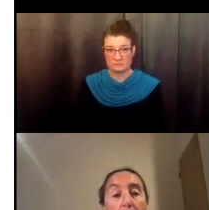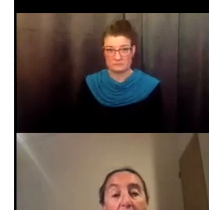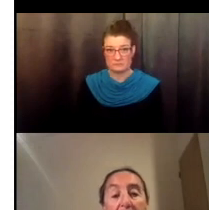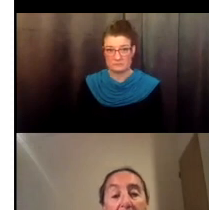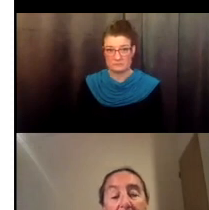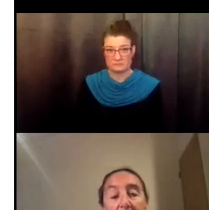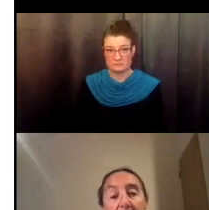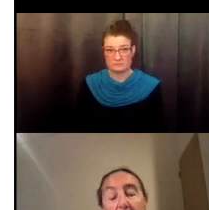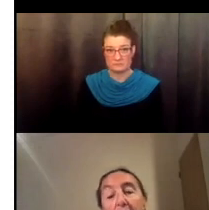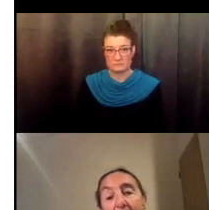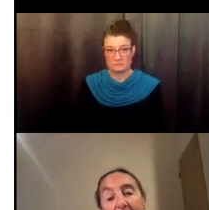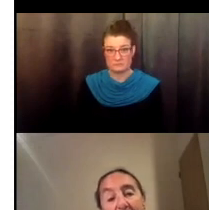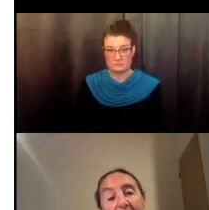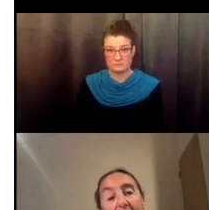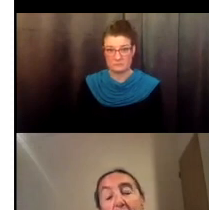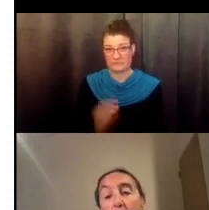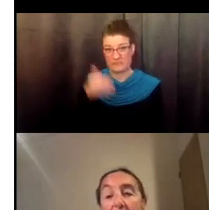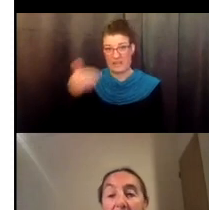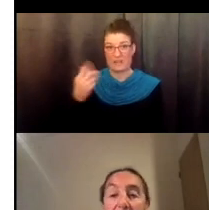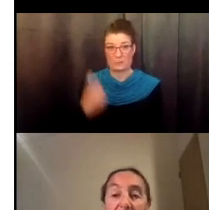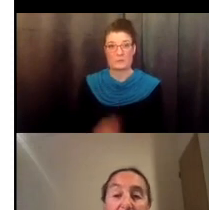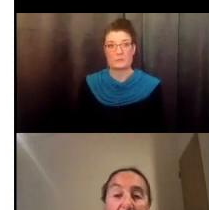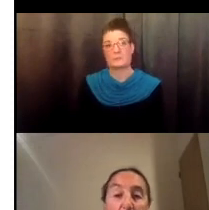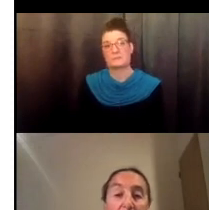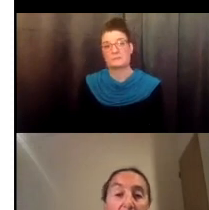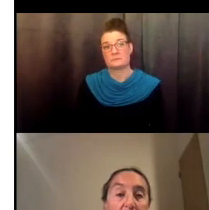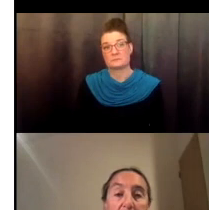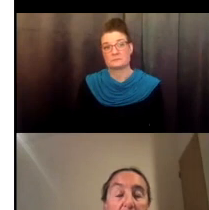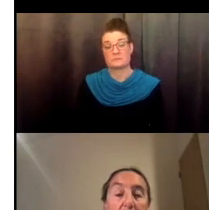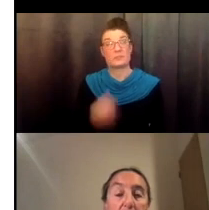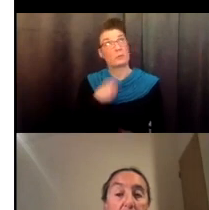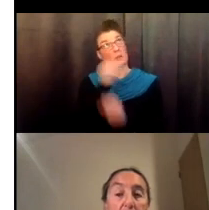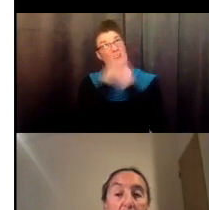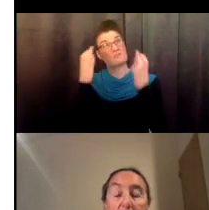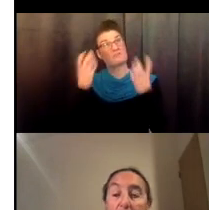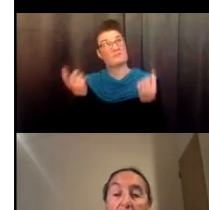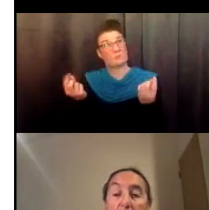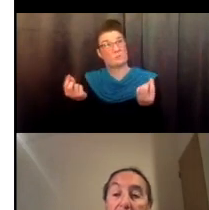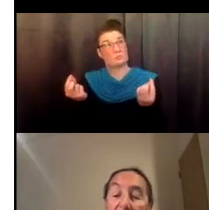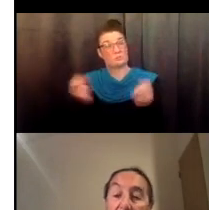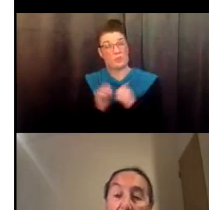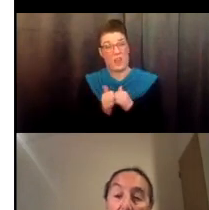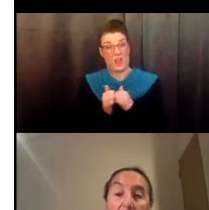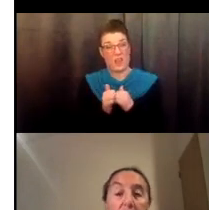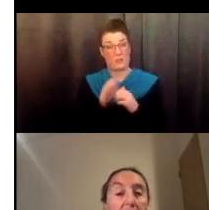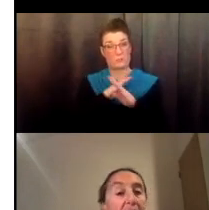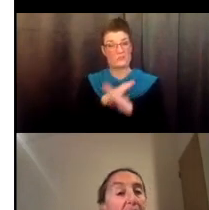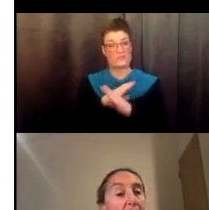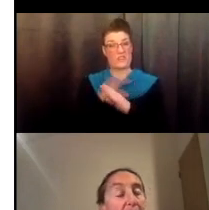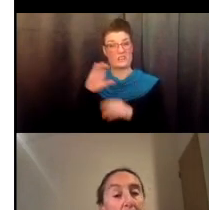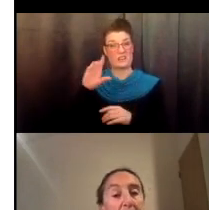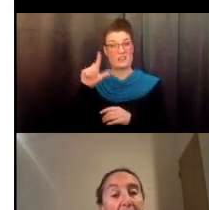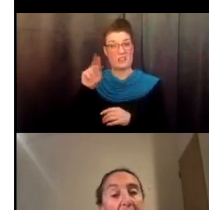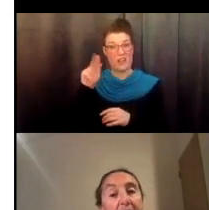So you can go on to the next slide. So when I think about what can we do to prevent climate-related